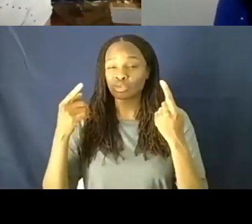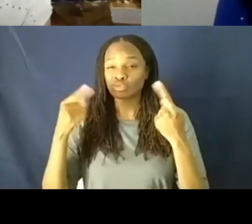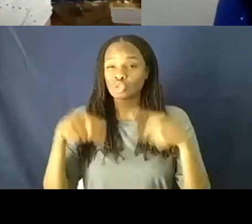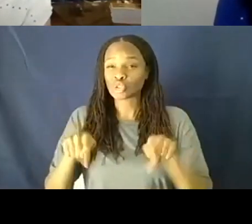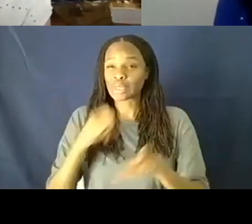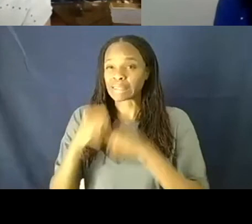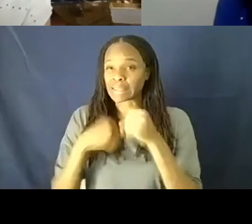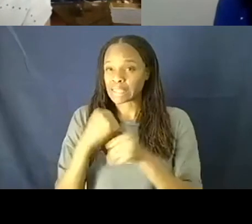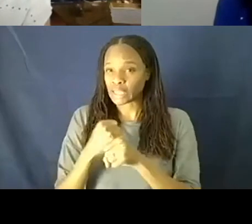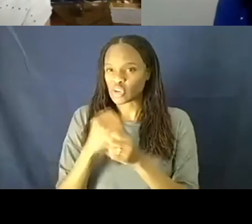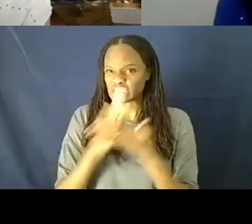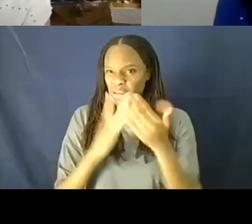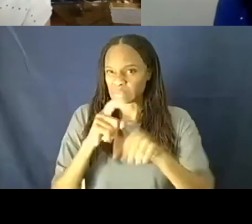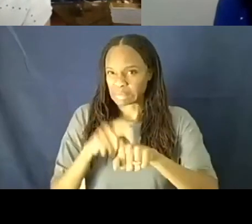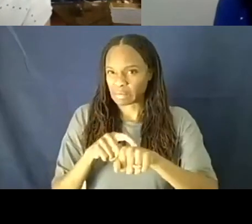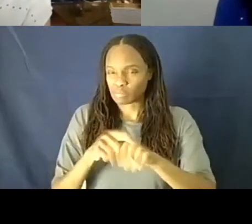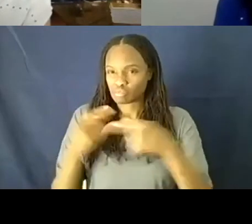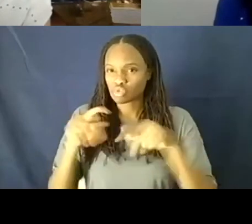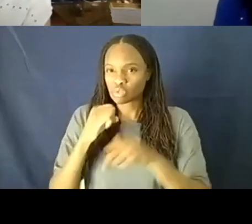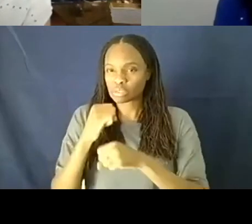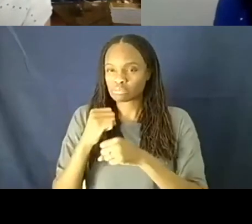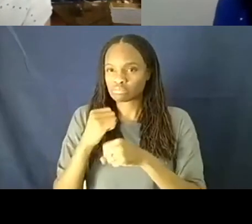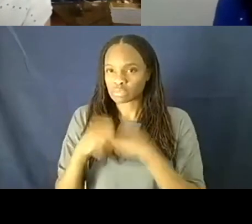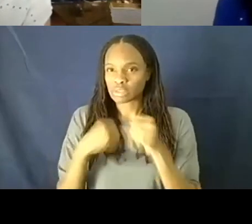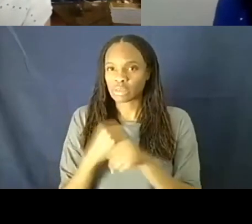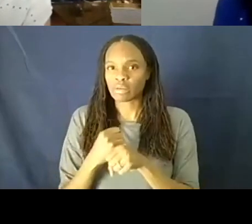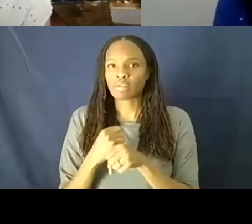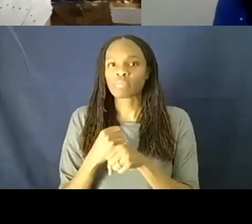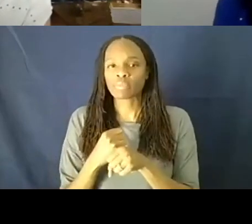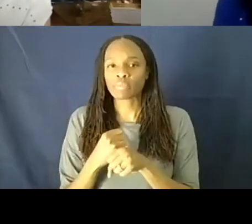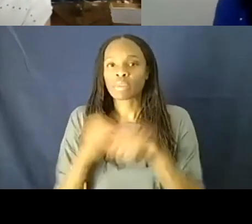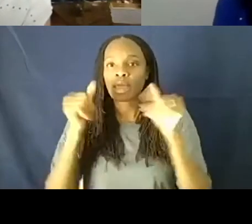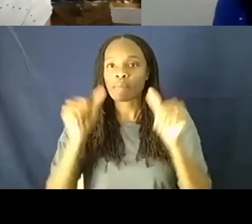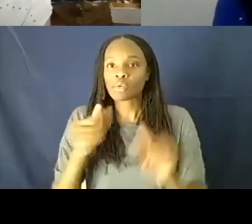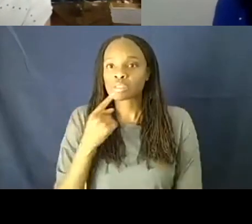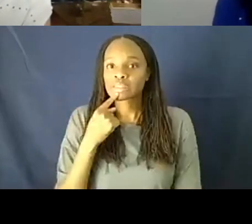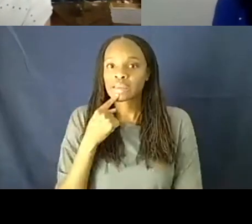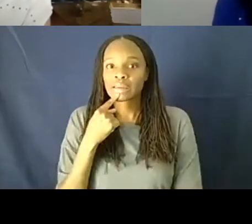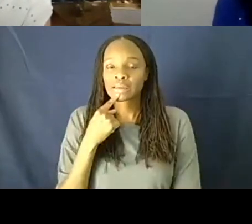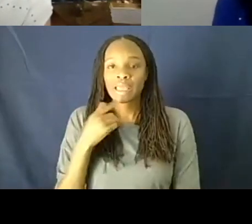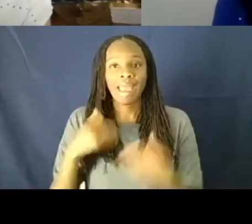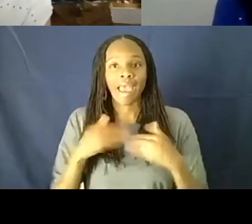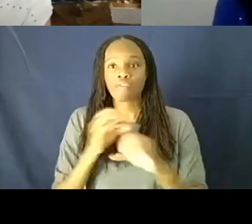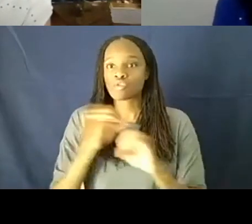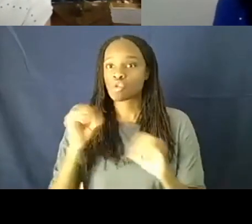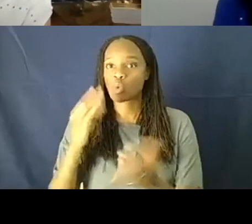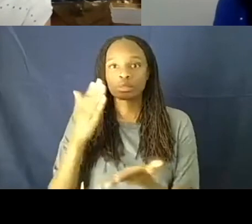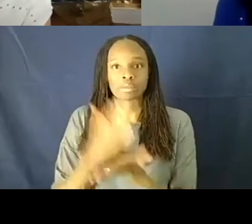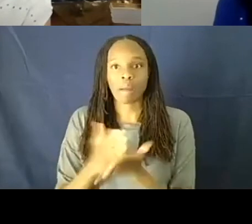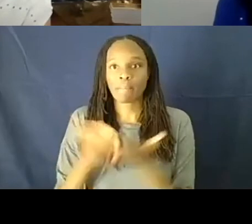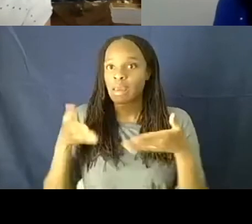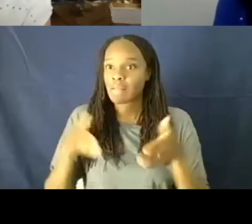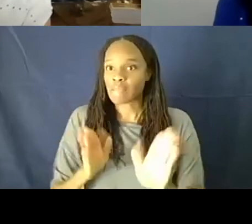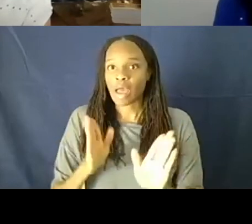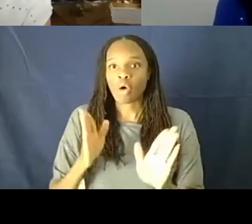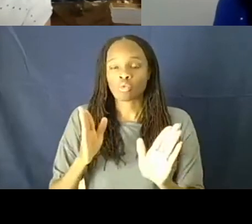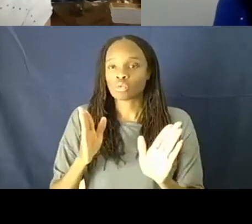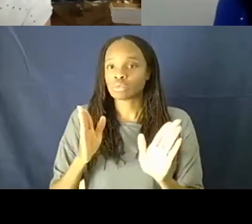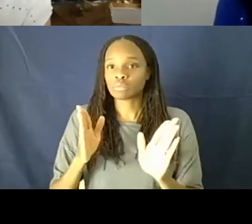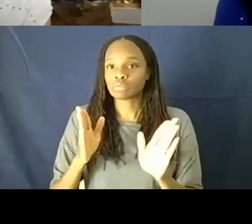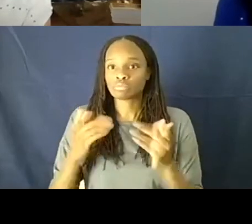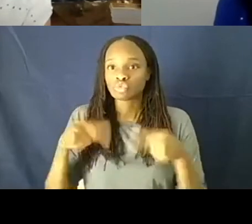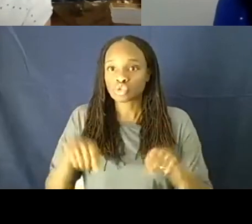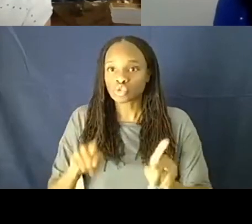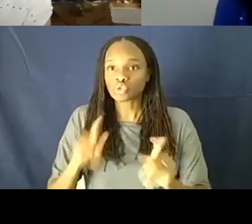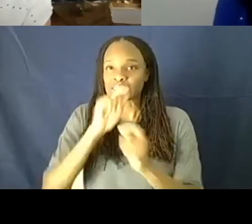our own City Department of Transportation had posted signs saying that there was no stopping allowed during these specific hours. So what